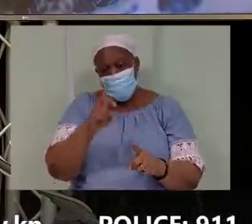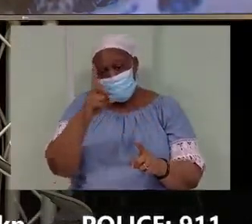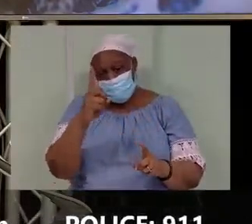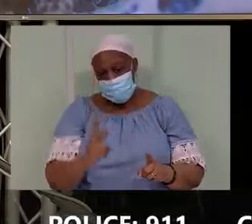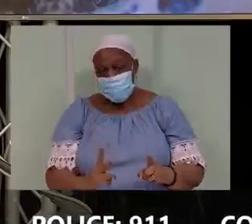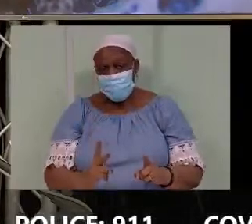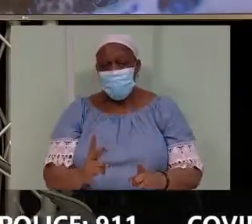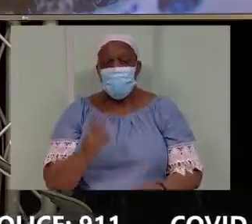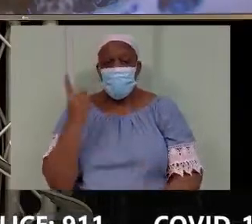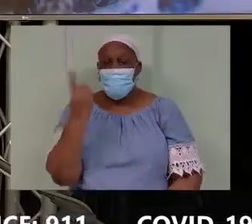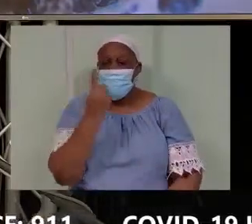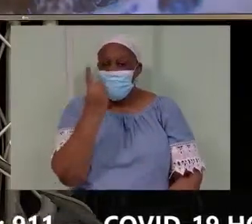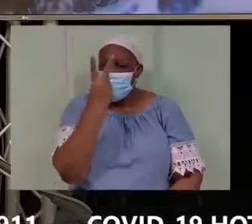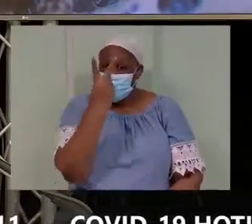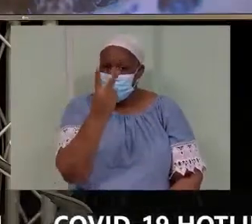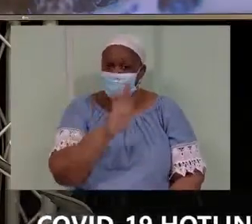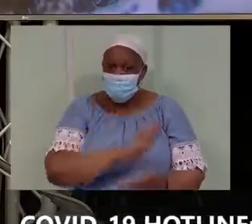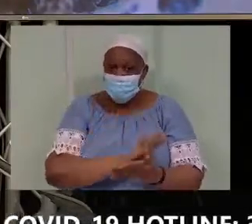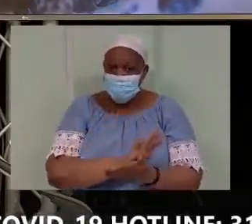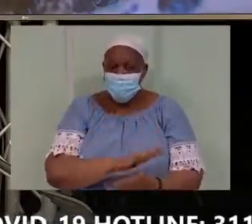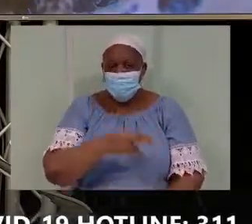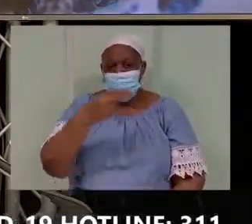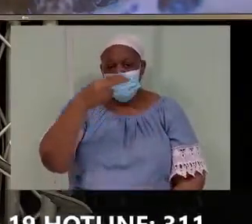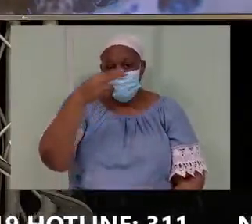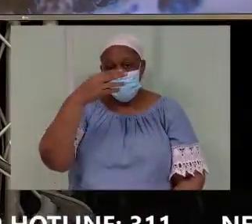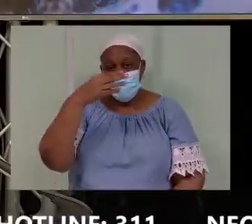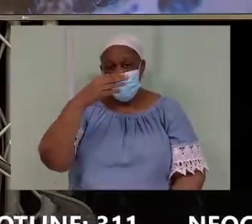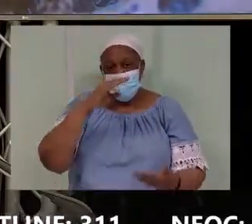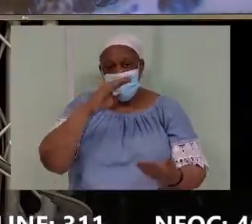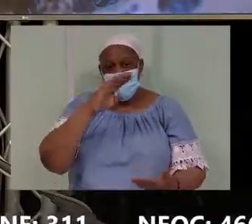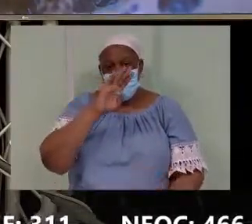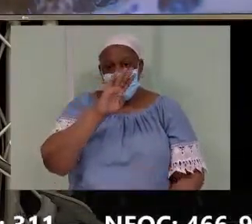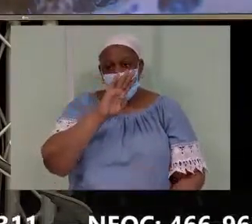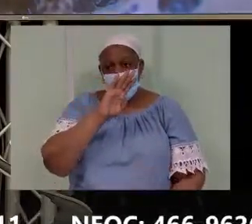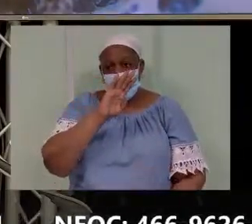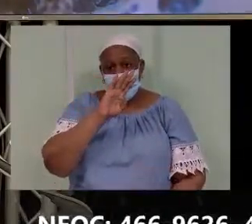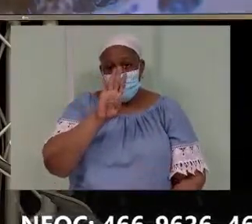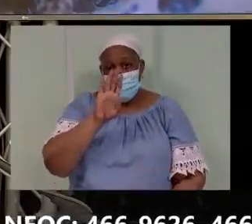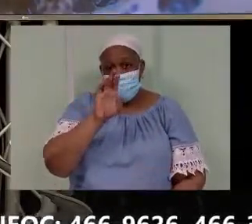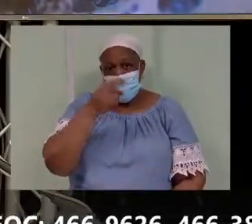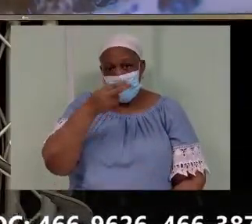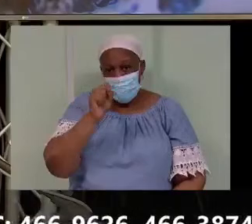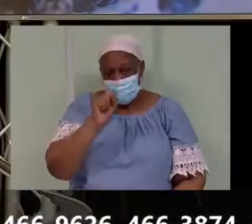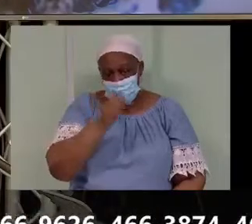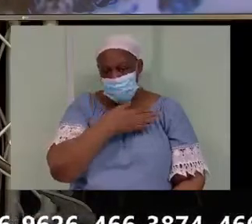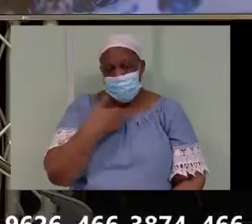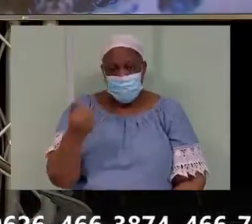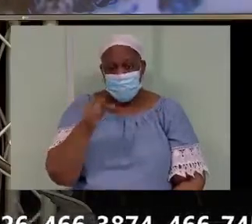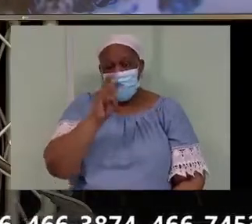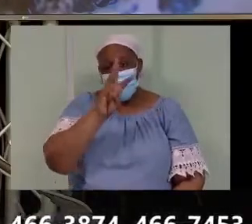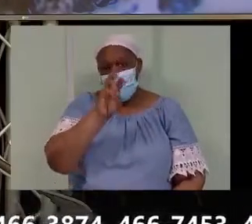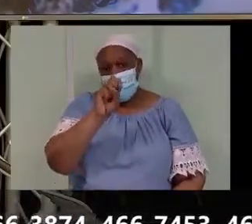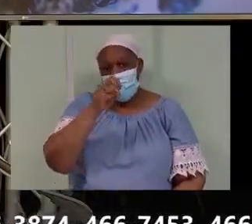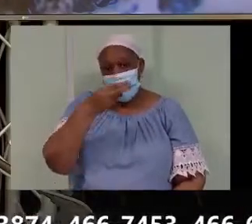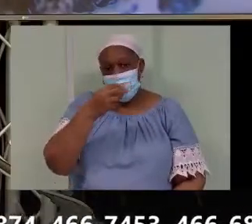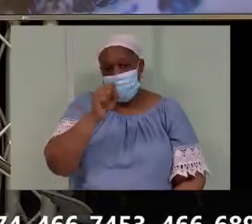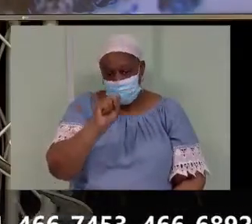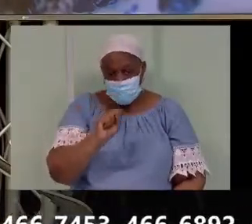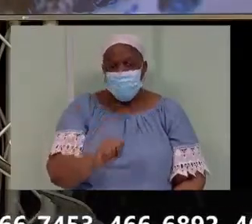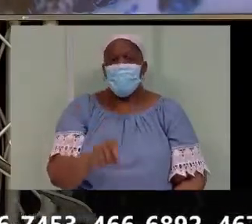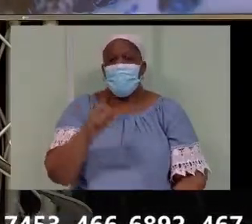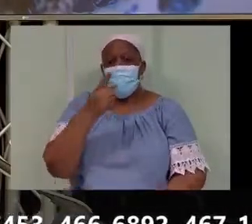High School and the Washington Archibald High School are proposing a shift system. These would have to be further worked out